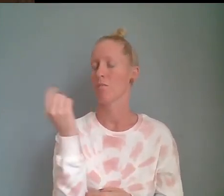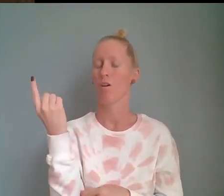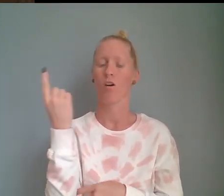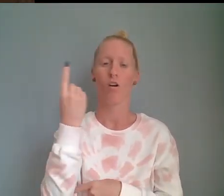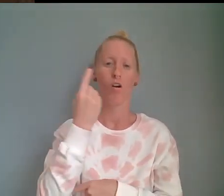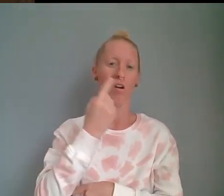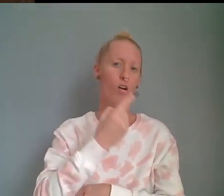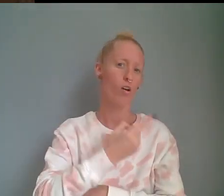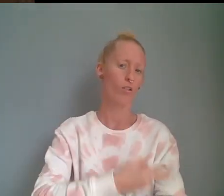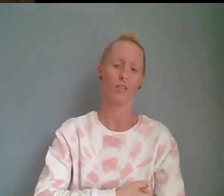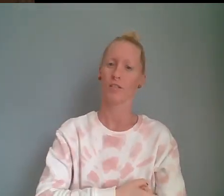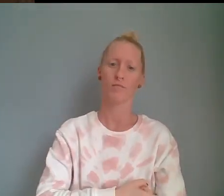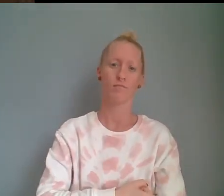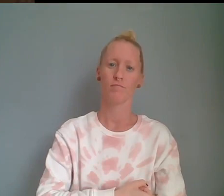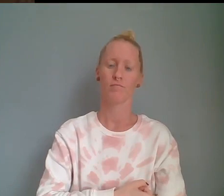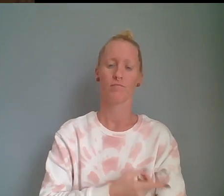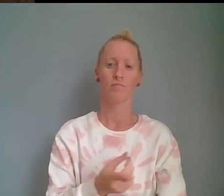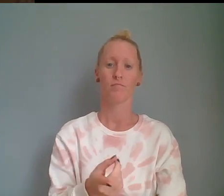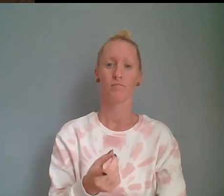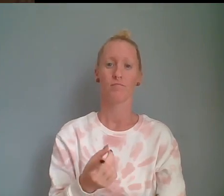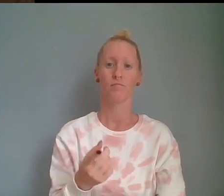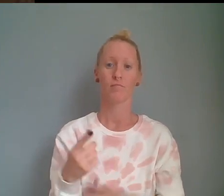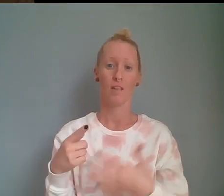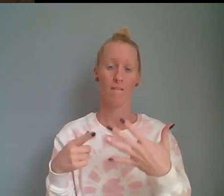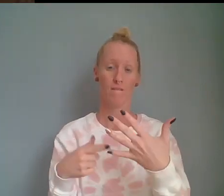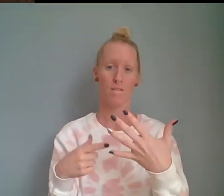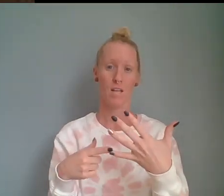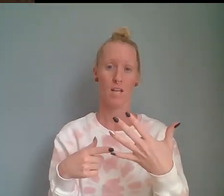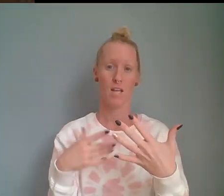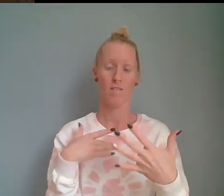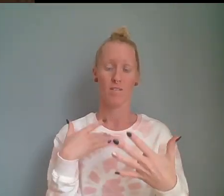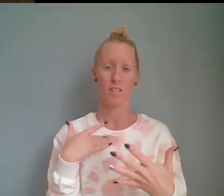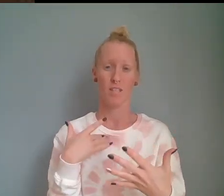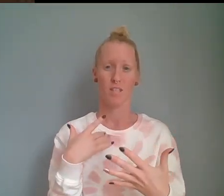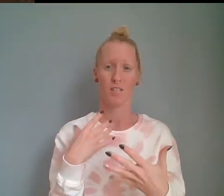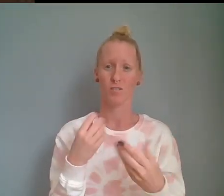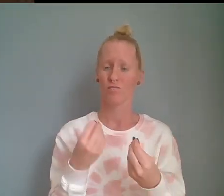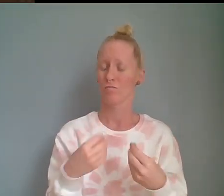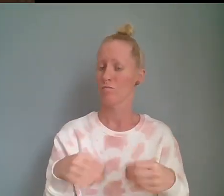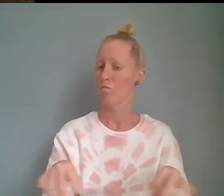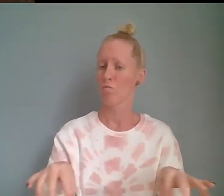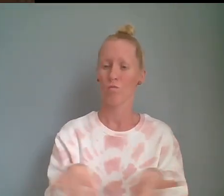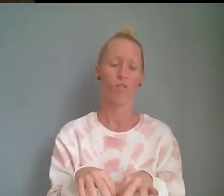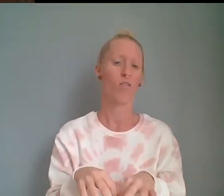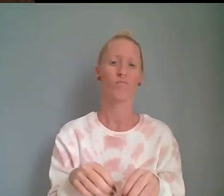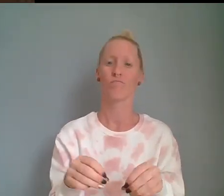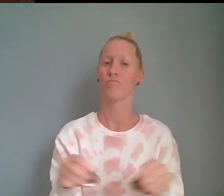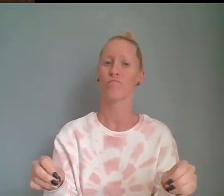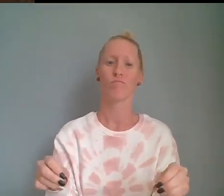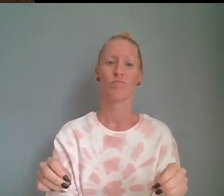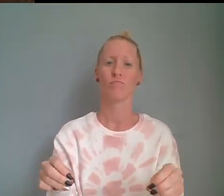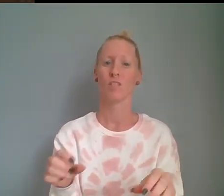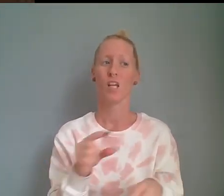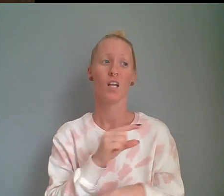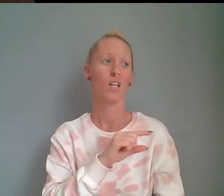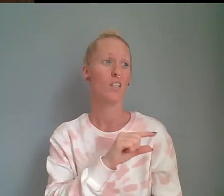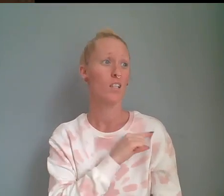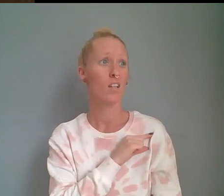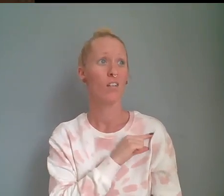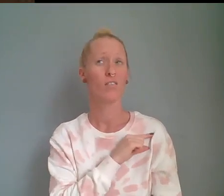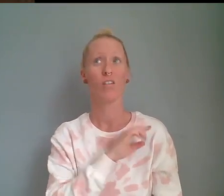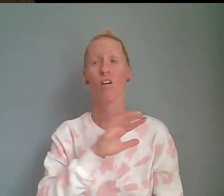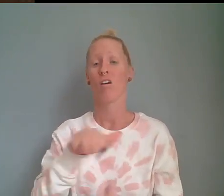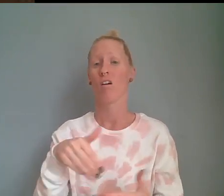time. Number 5 is feelings of worthlessness or excessive guilt. They may feel as though everything is their